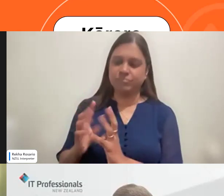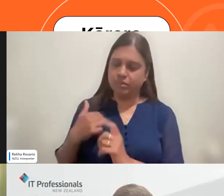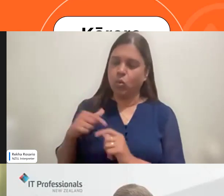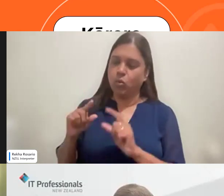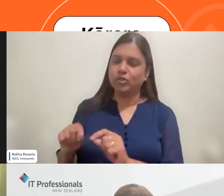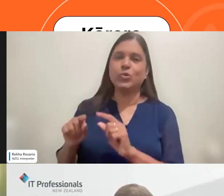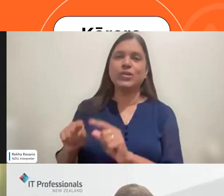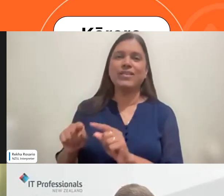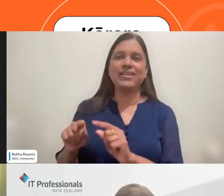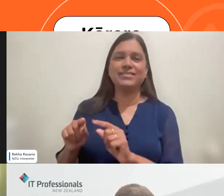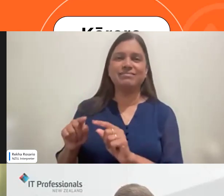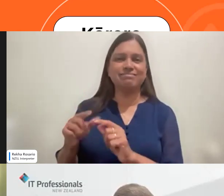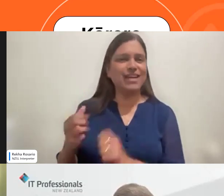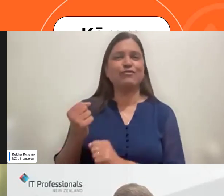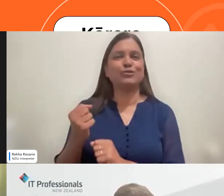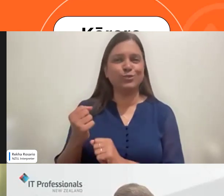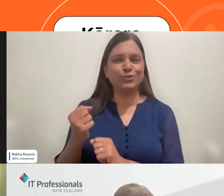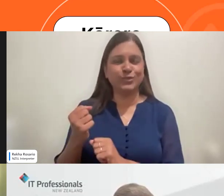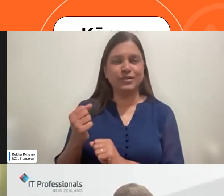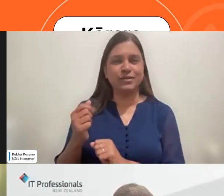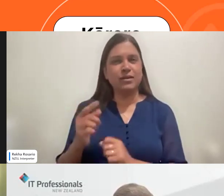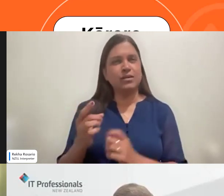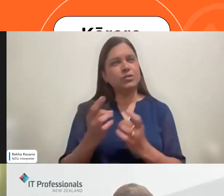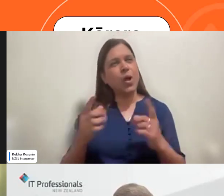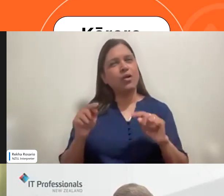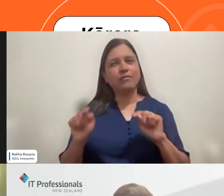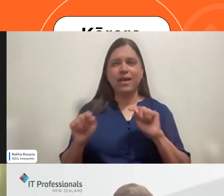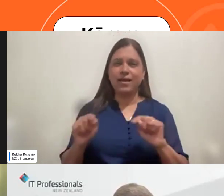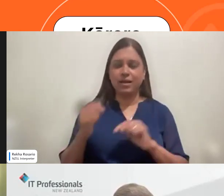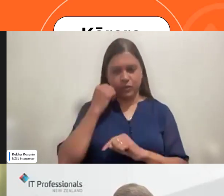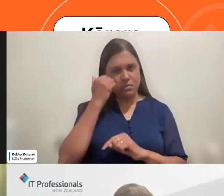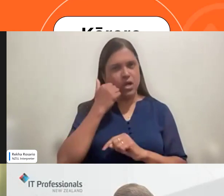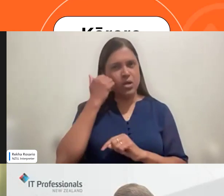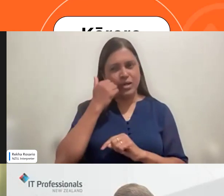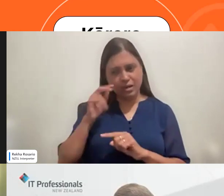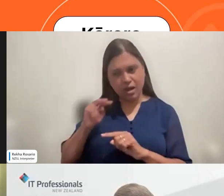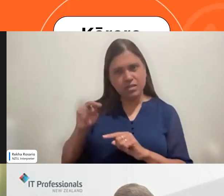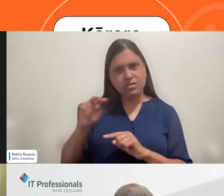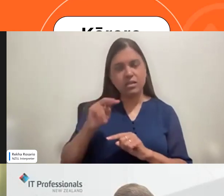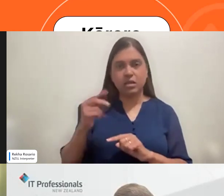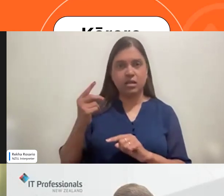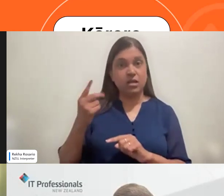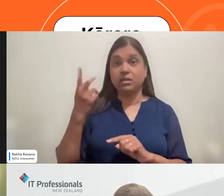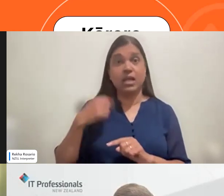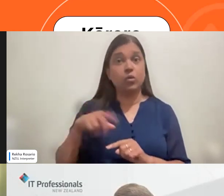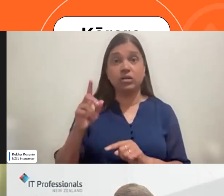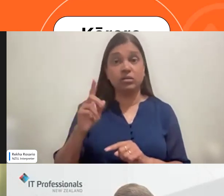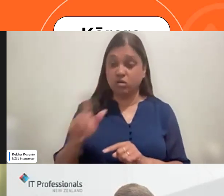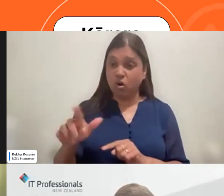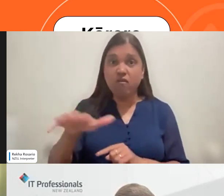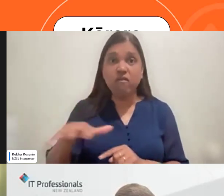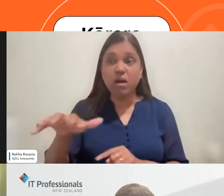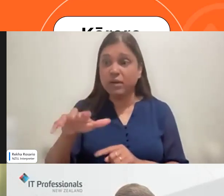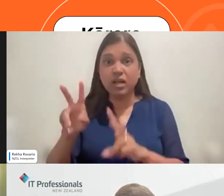I guess there's a lot of that I see with Māori, where they will quit their work and take